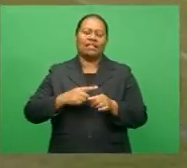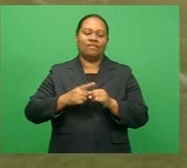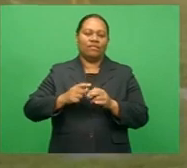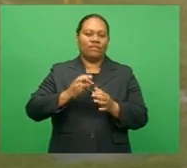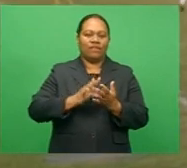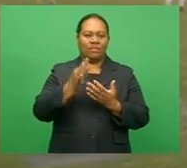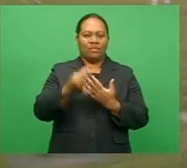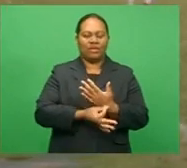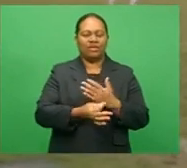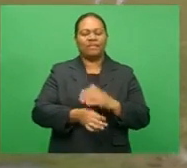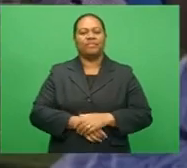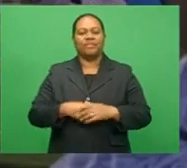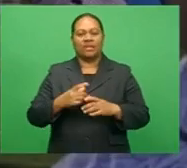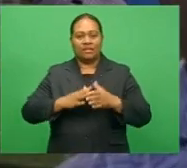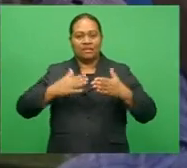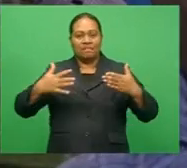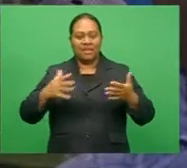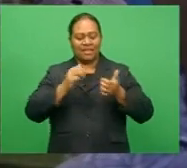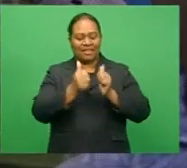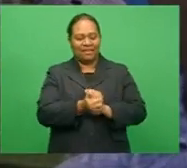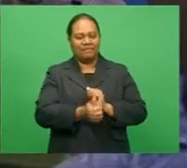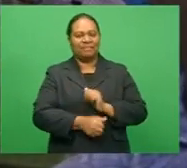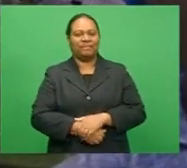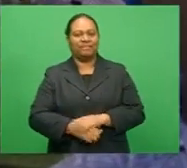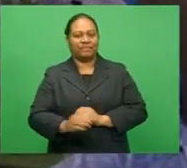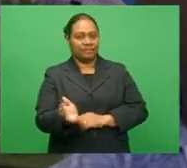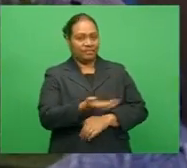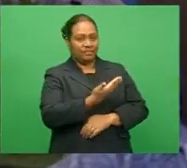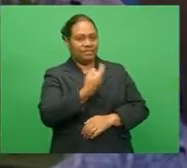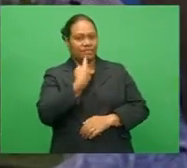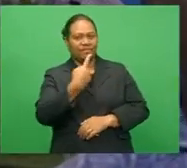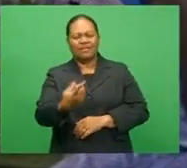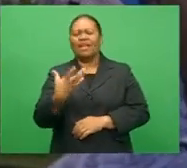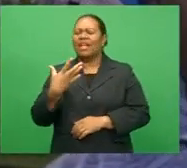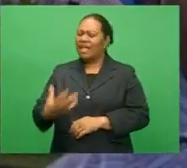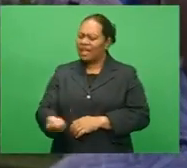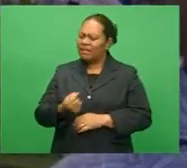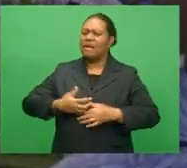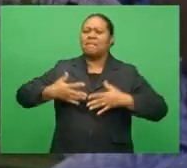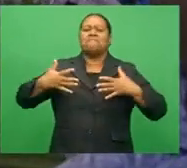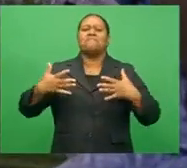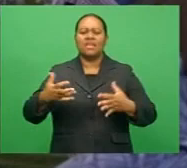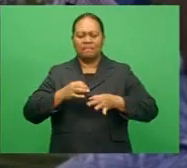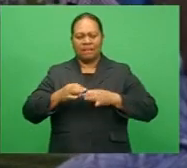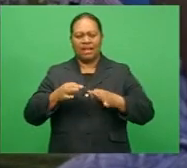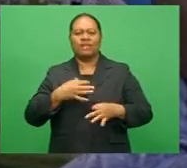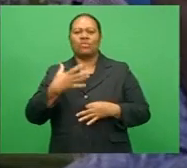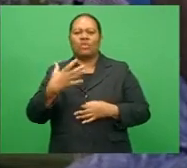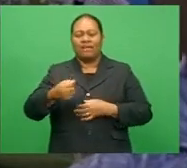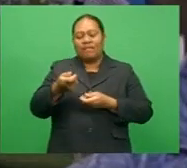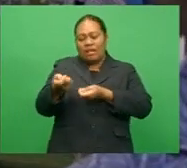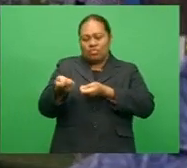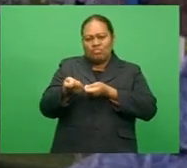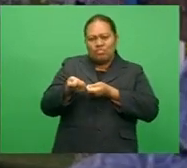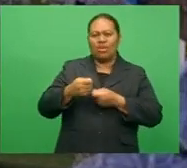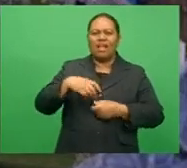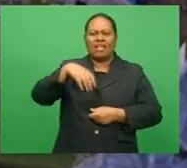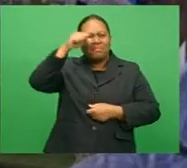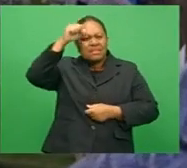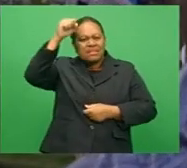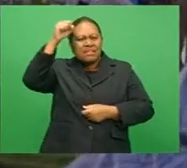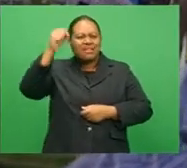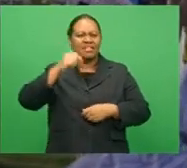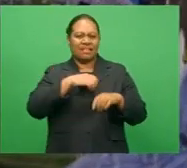their chances in the big leagues. We first had a plan in the beginning of the year to get a few senior players to gel with our local